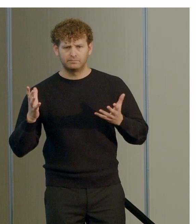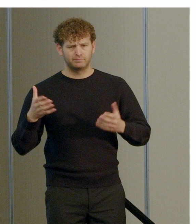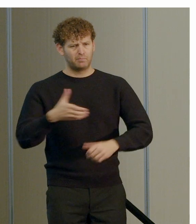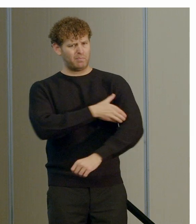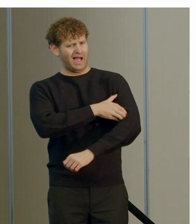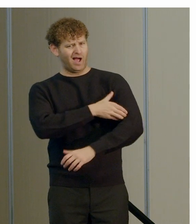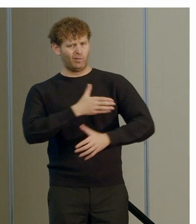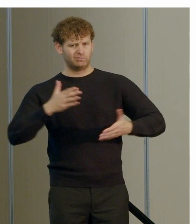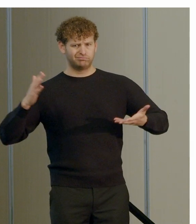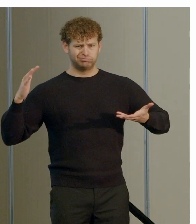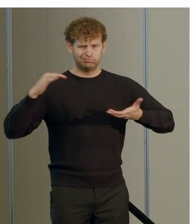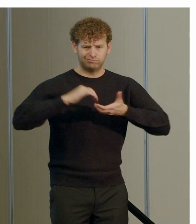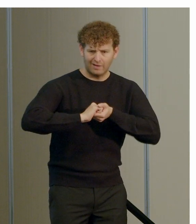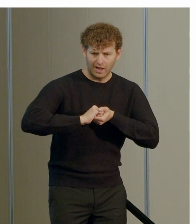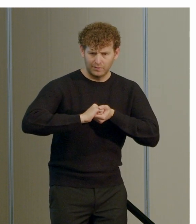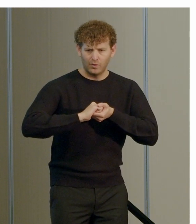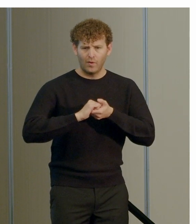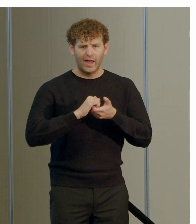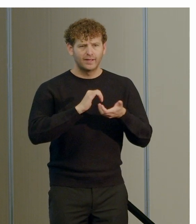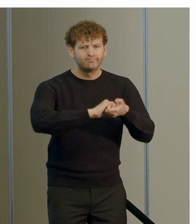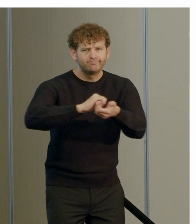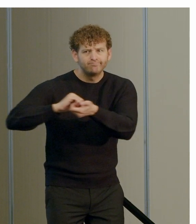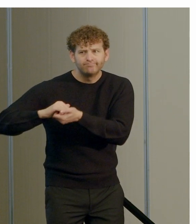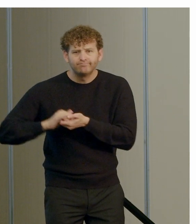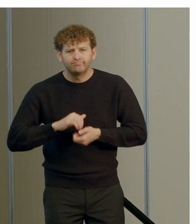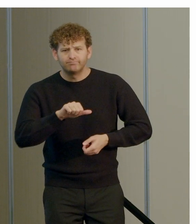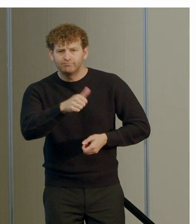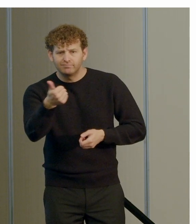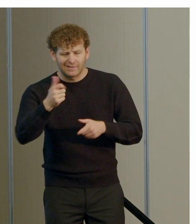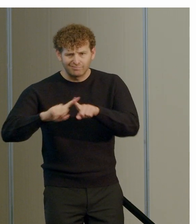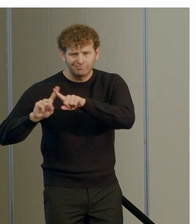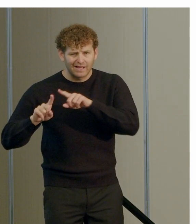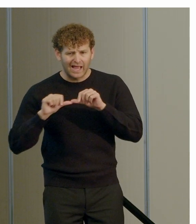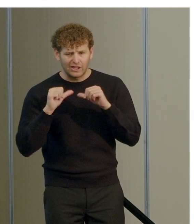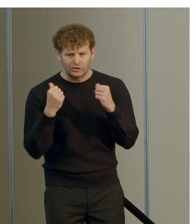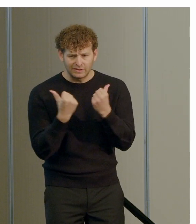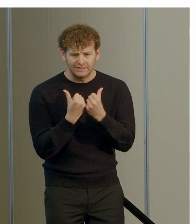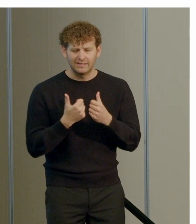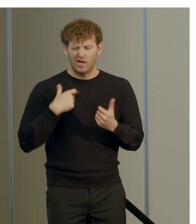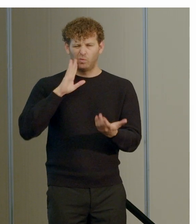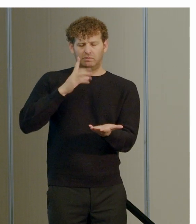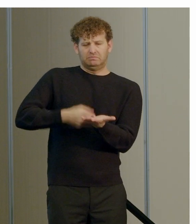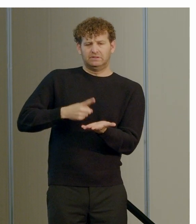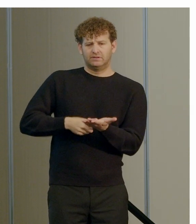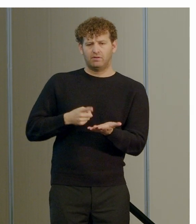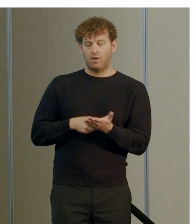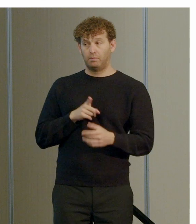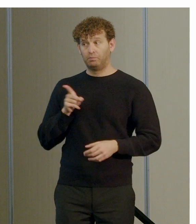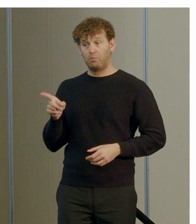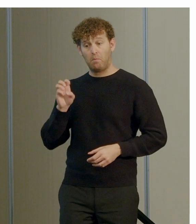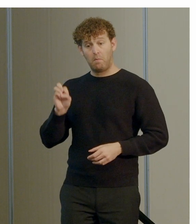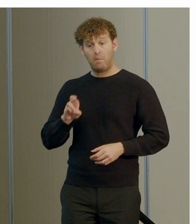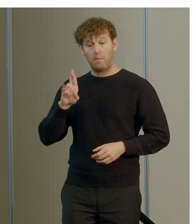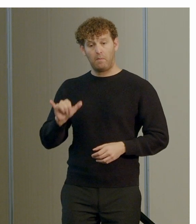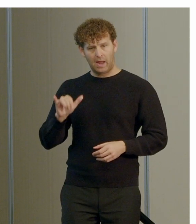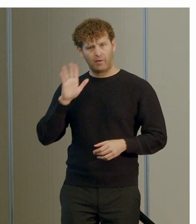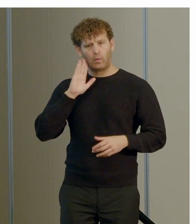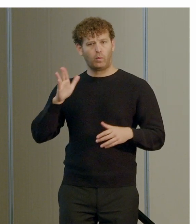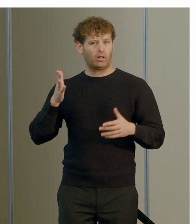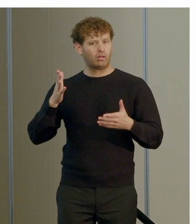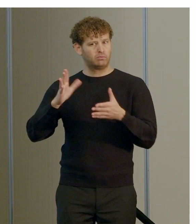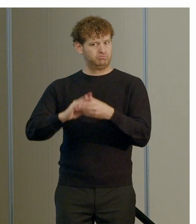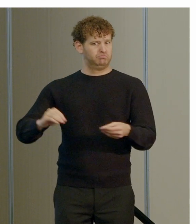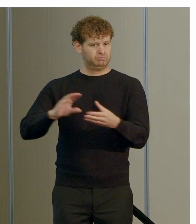that. Mary will provide you some highlights of what she's been able to spearhead within the state of Washington that